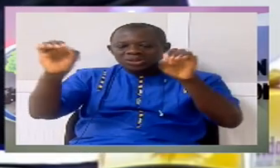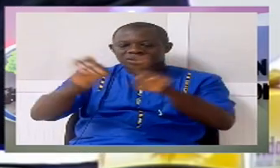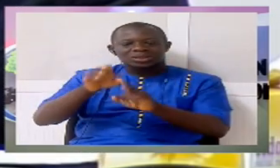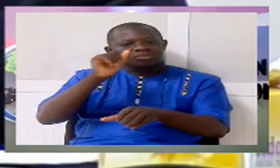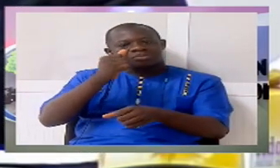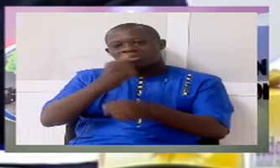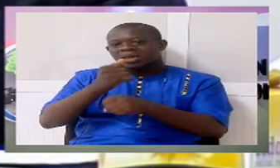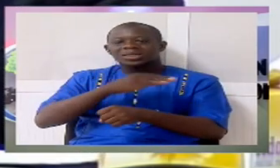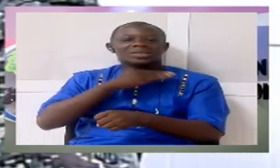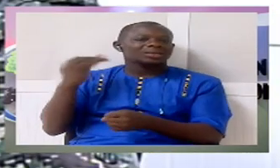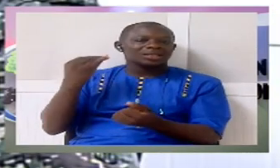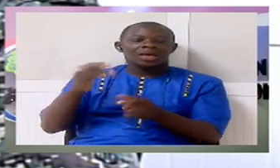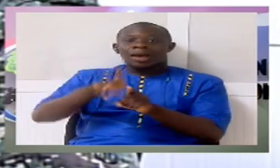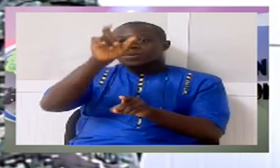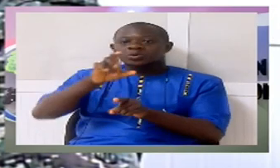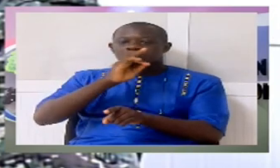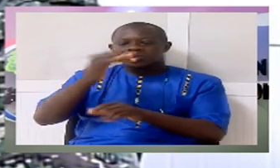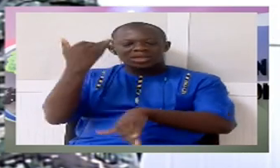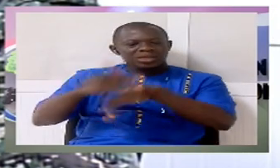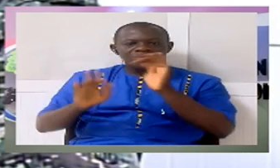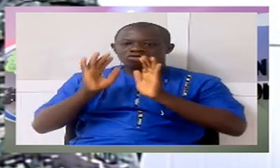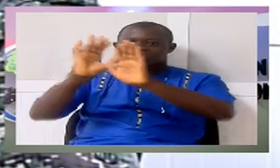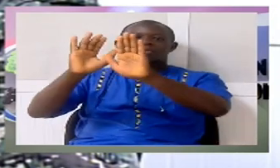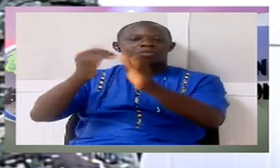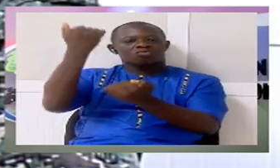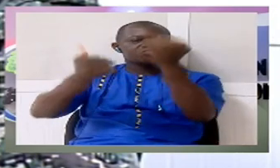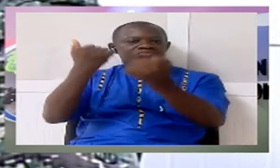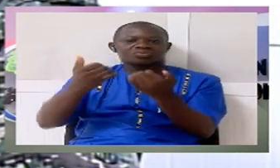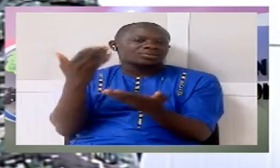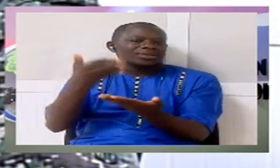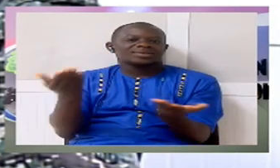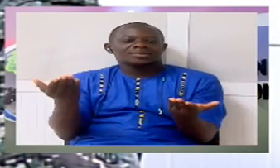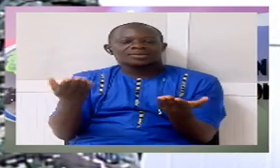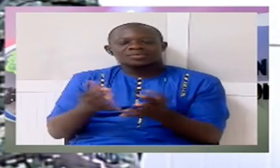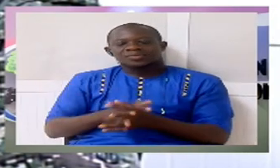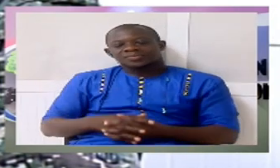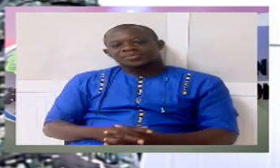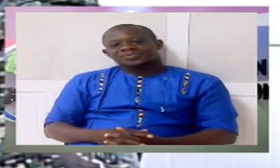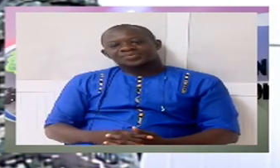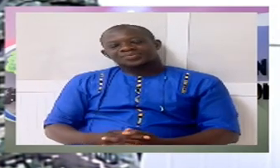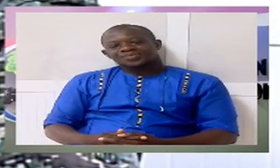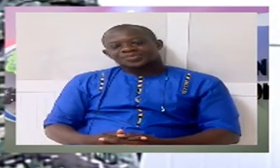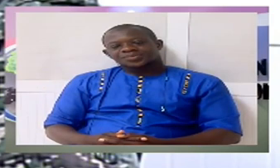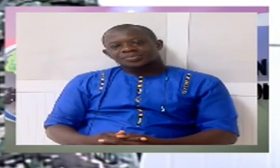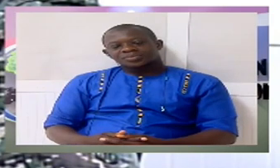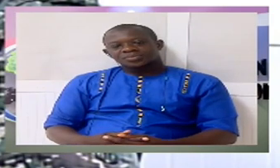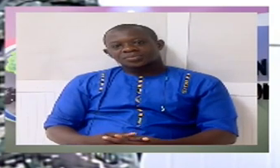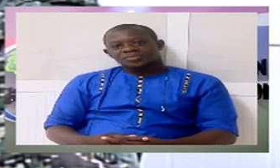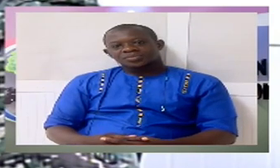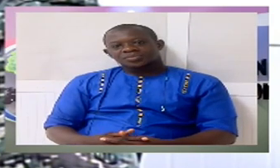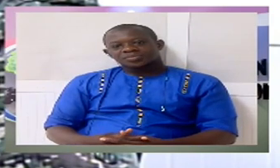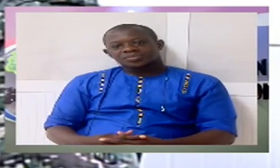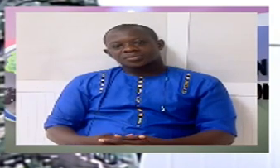to the convoy. Bobu kay mo sut yep bobo gena weso yi nga xamne mo dan xew ndax te koku dañ ko reey